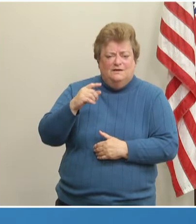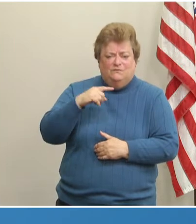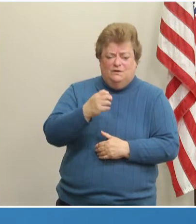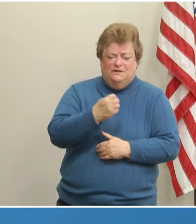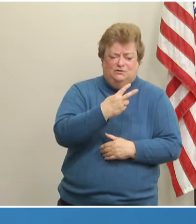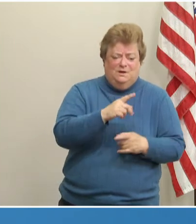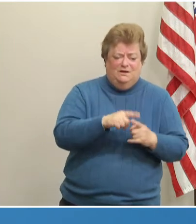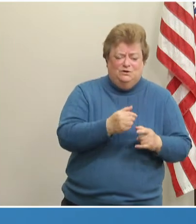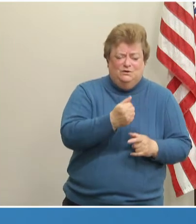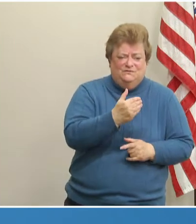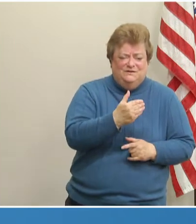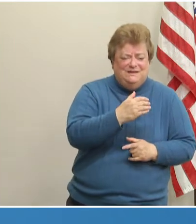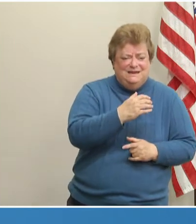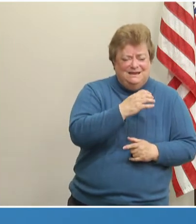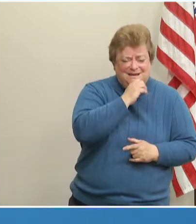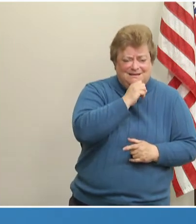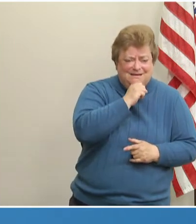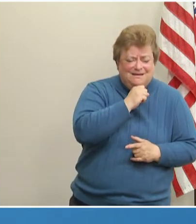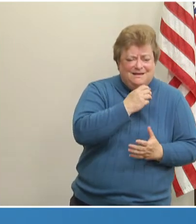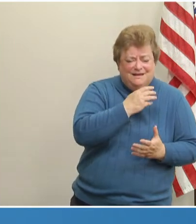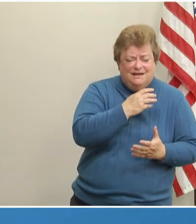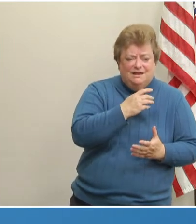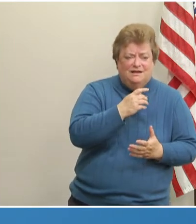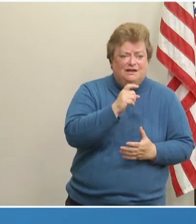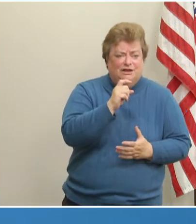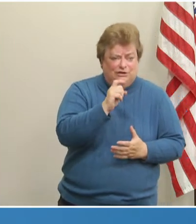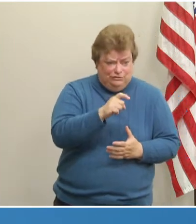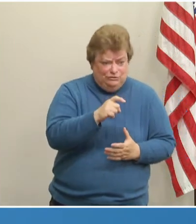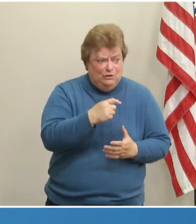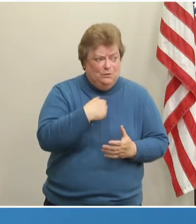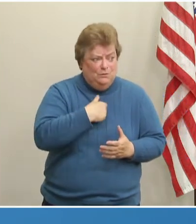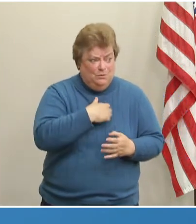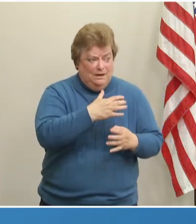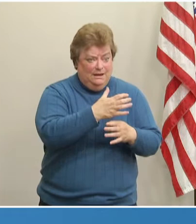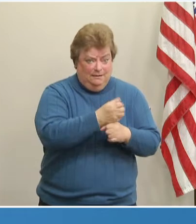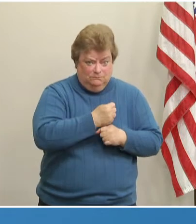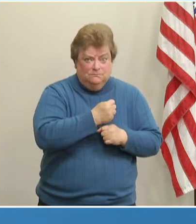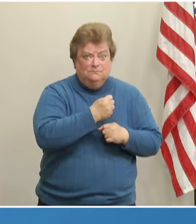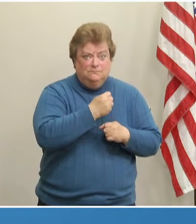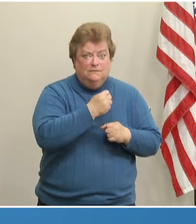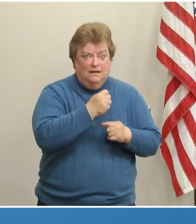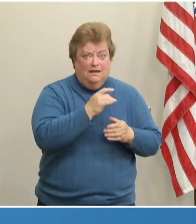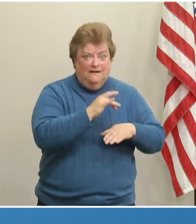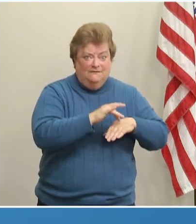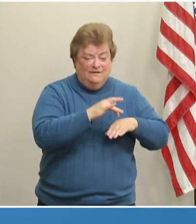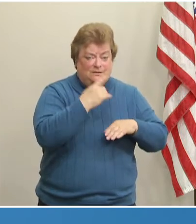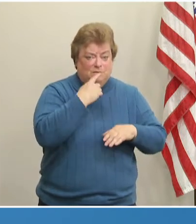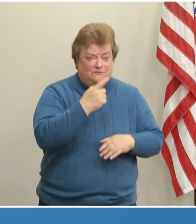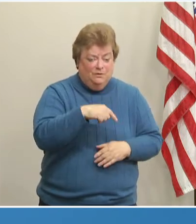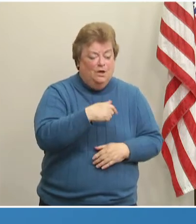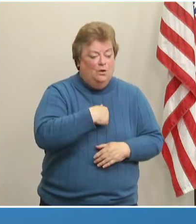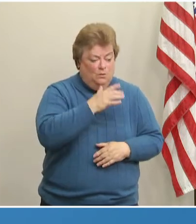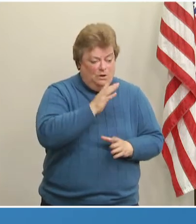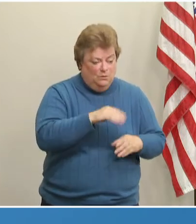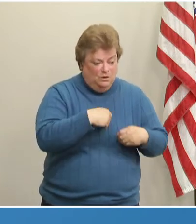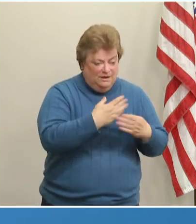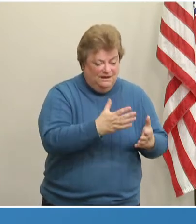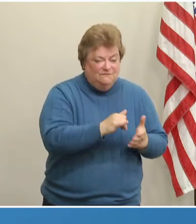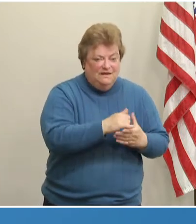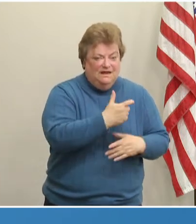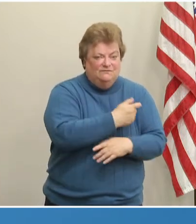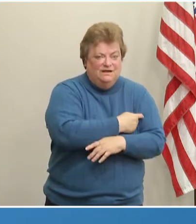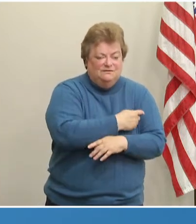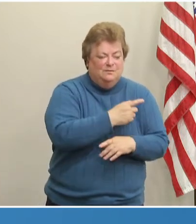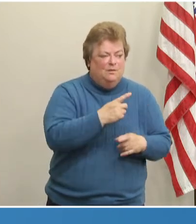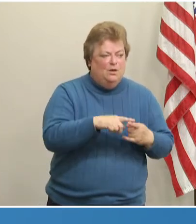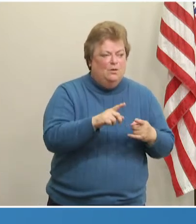to 15-year-olds, should that become available, we're going to do that and provide that vaccine. But when we set this